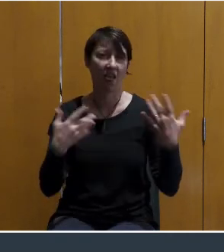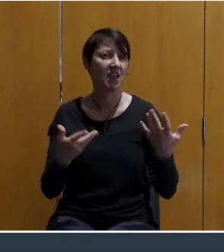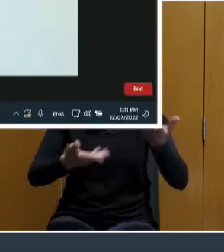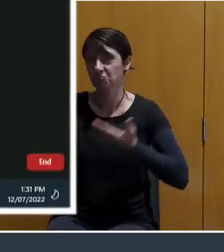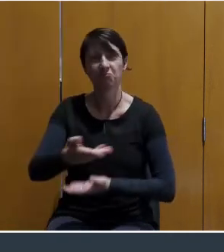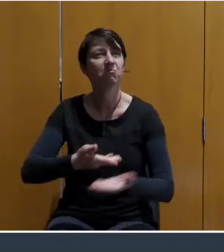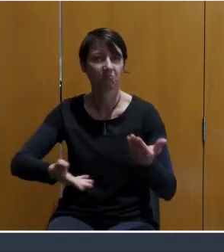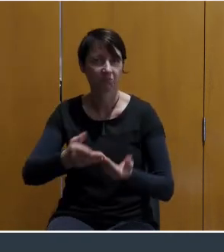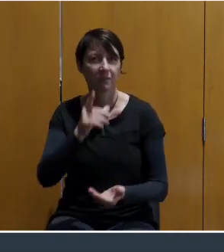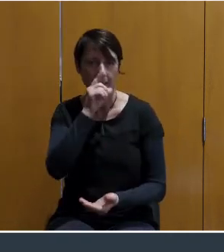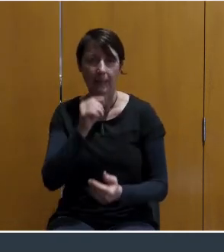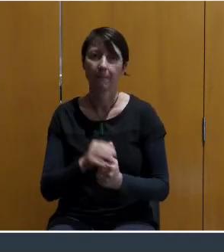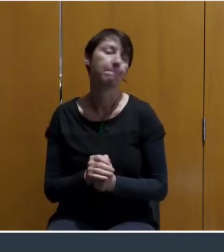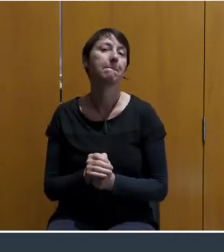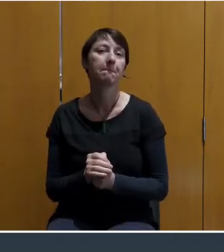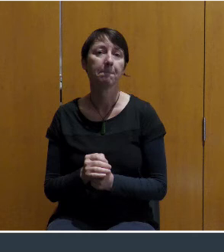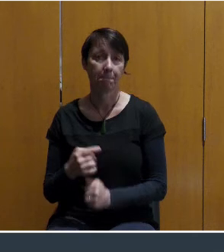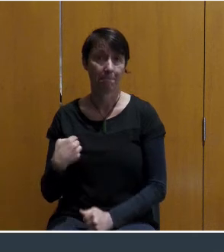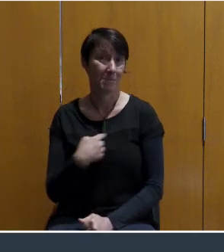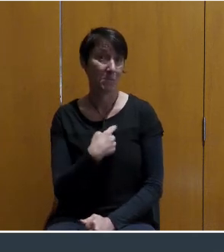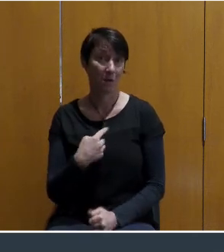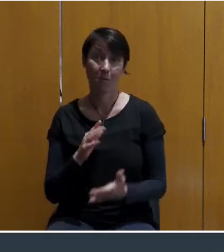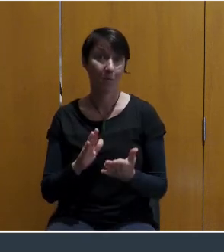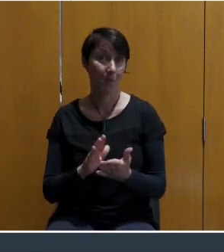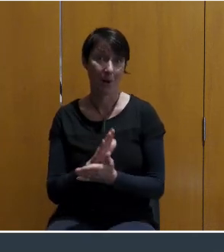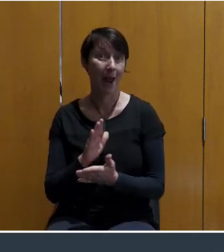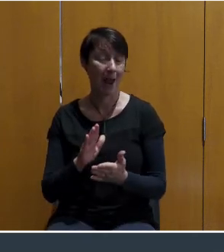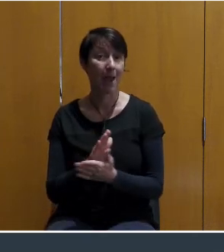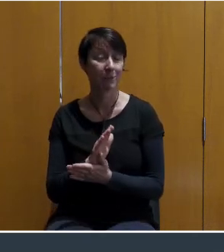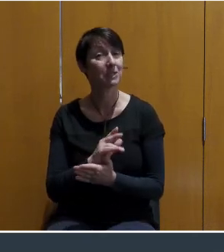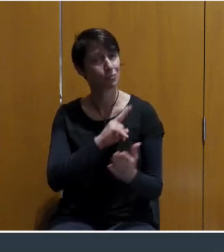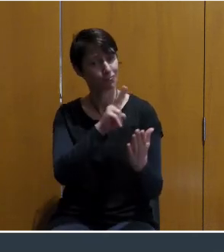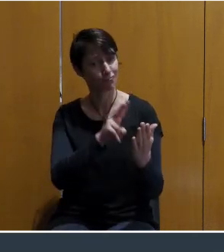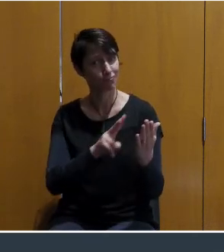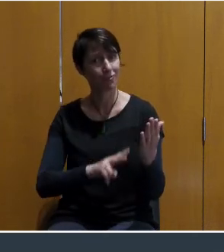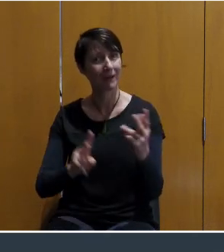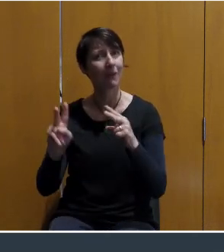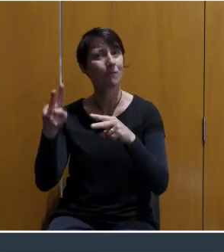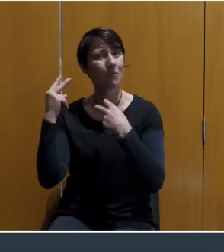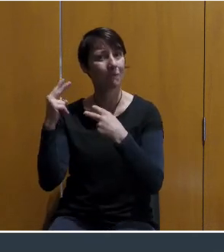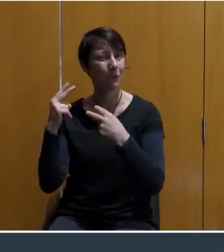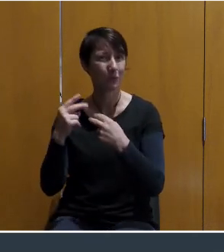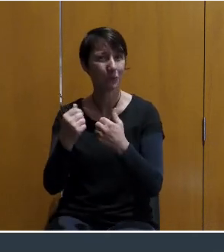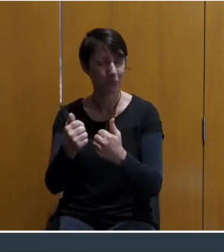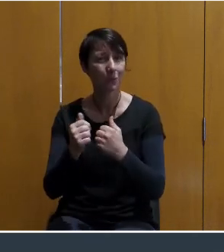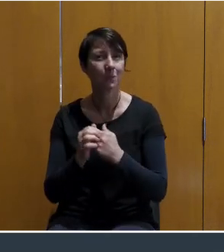So we were happy to see this review. It's always good to be looking at particularly